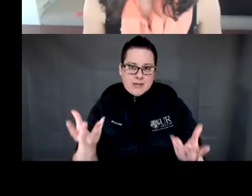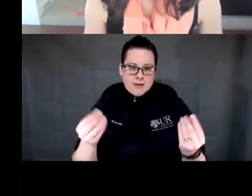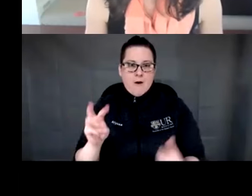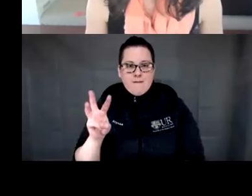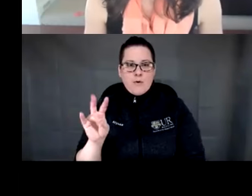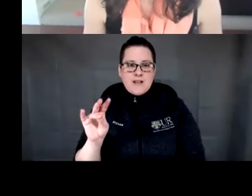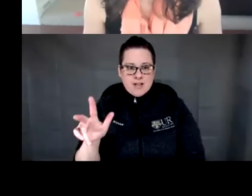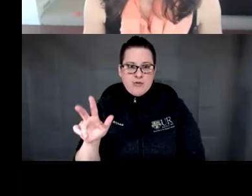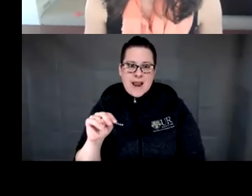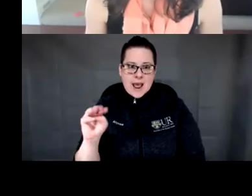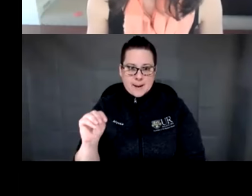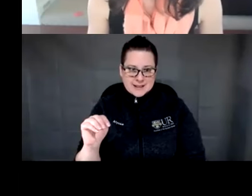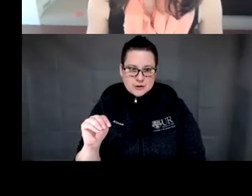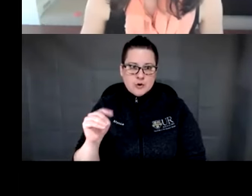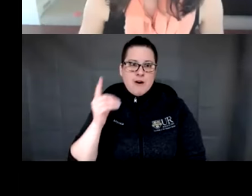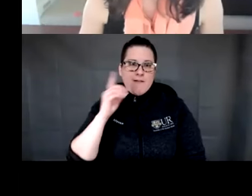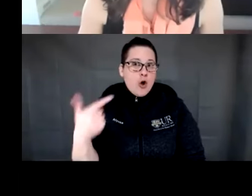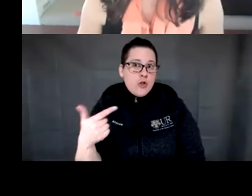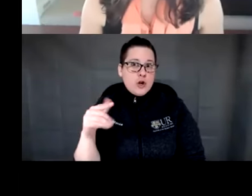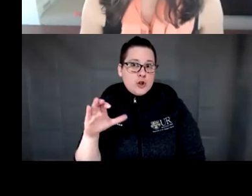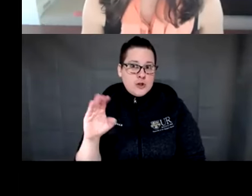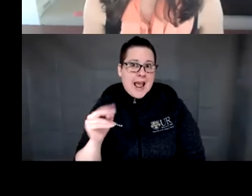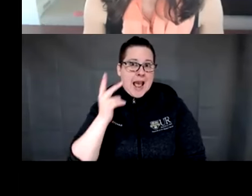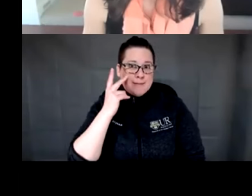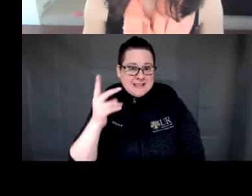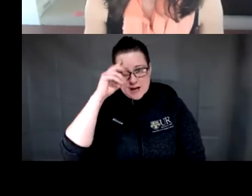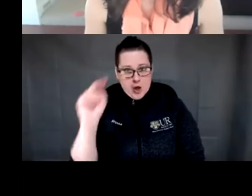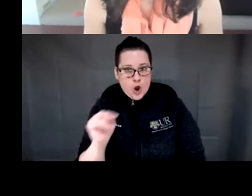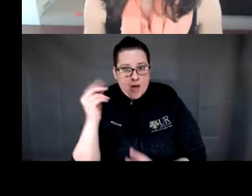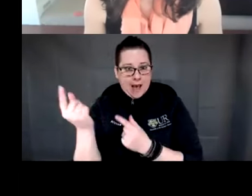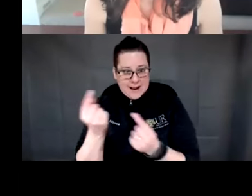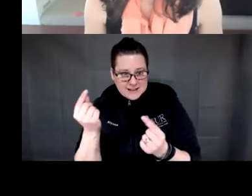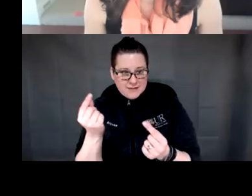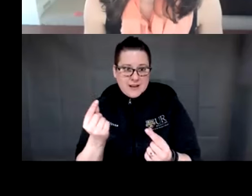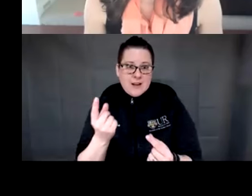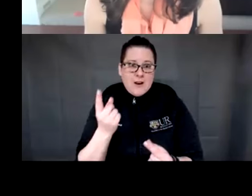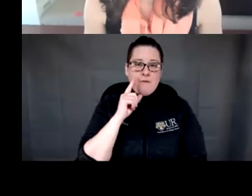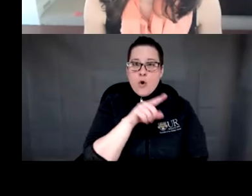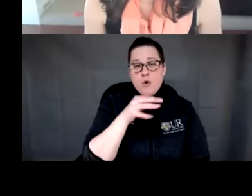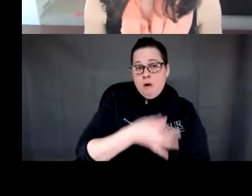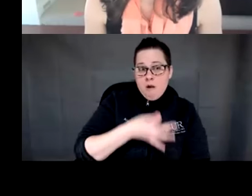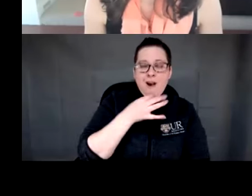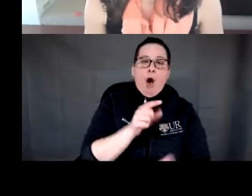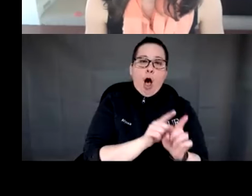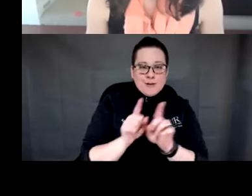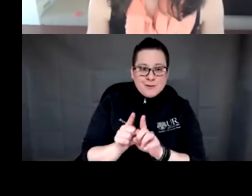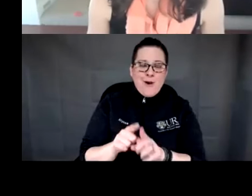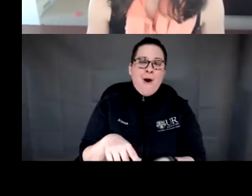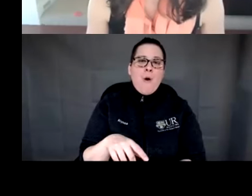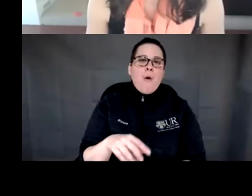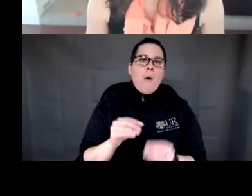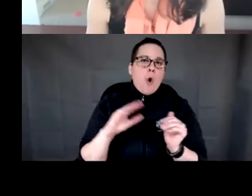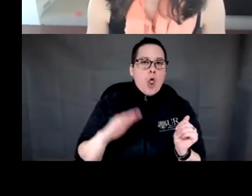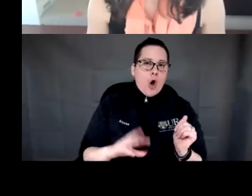473 nanometers, and that's to activate the GCamp so that we can see the neural activity. And then for aficionados in the audience, we also do a